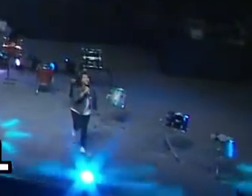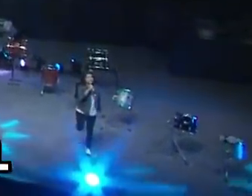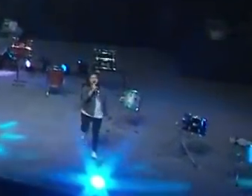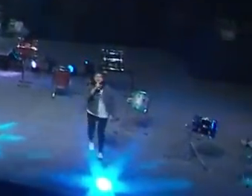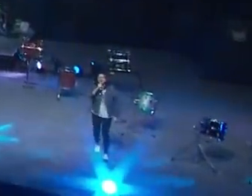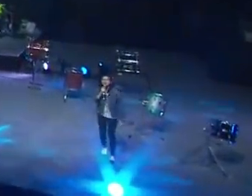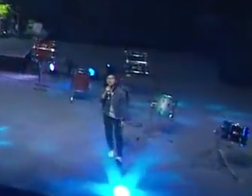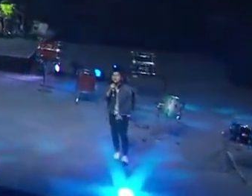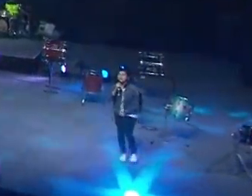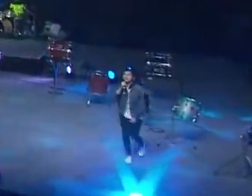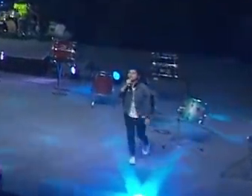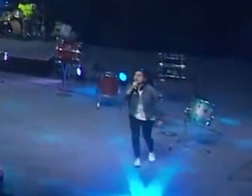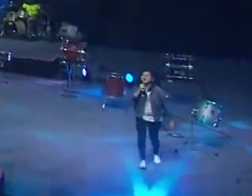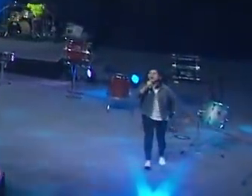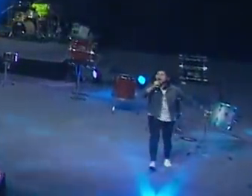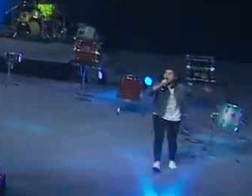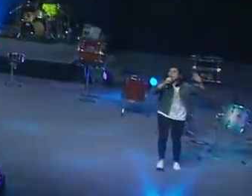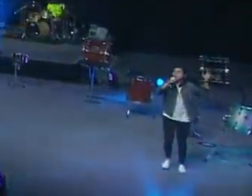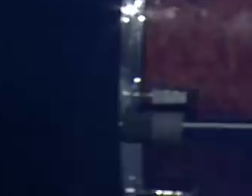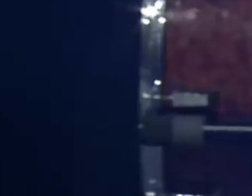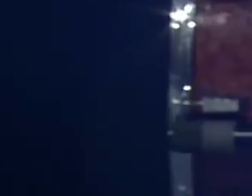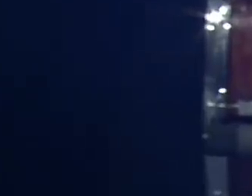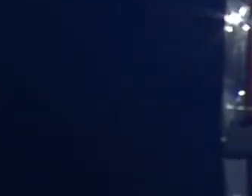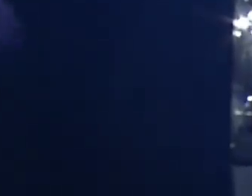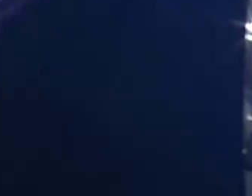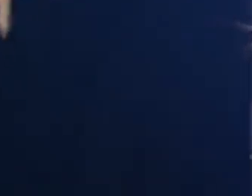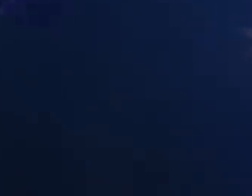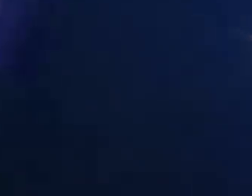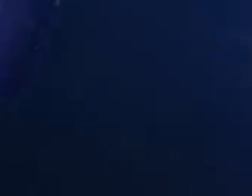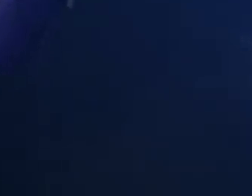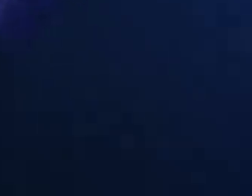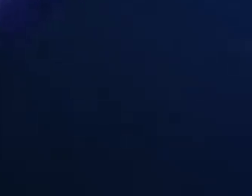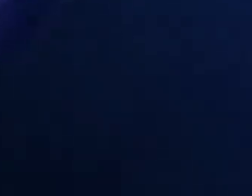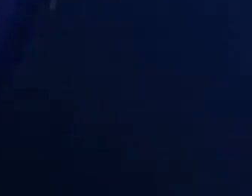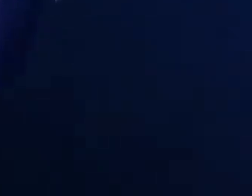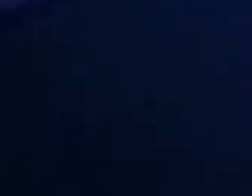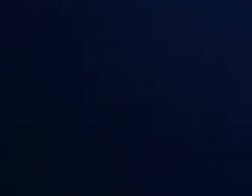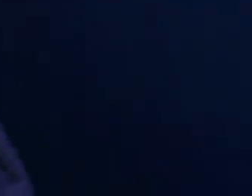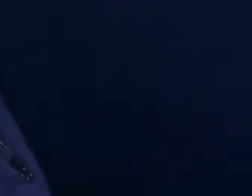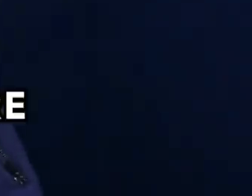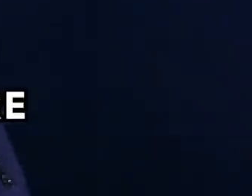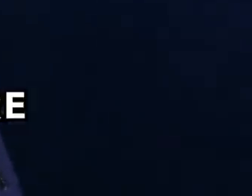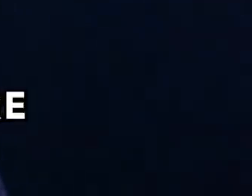Oh my soul. Worship His holy.